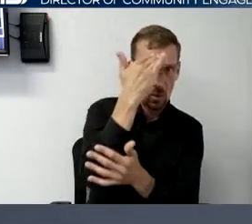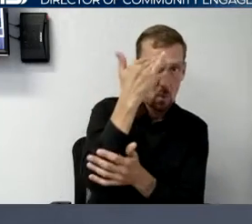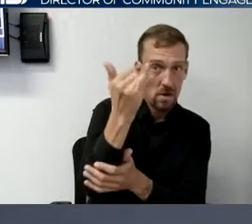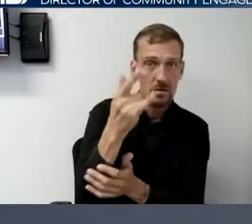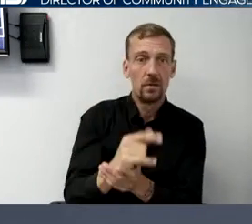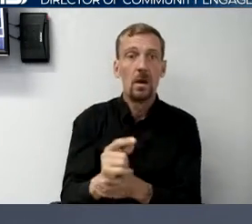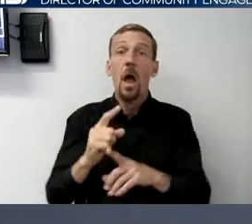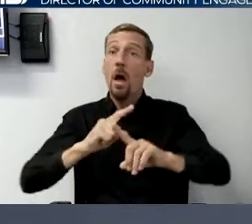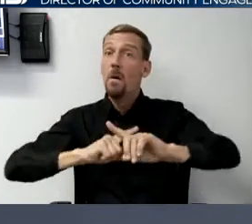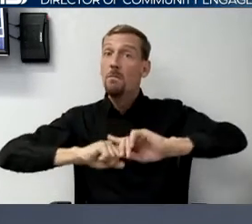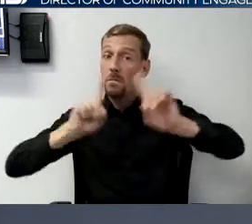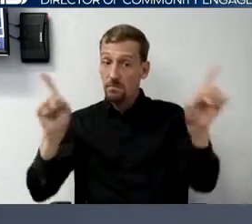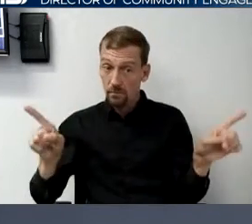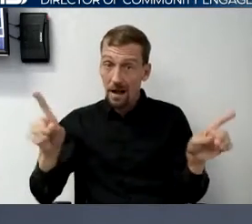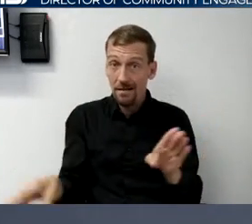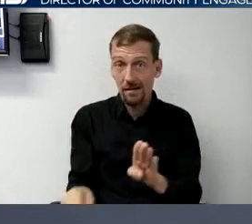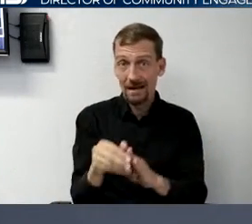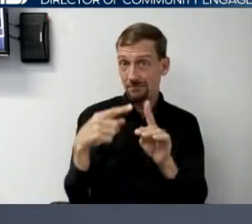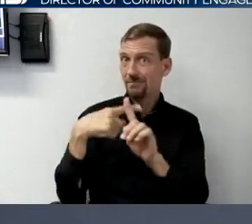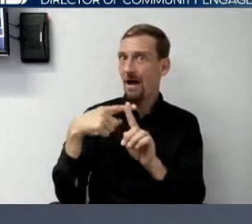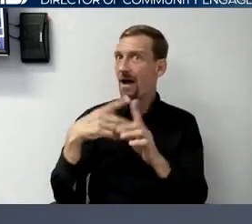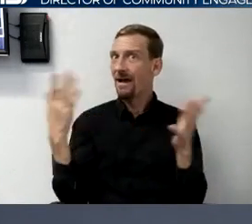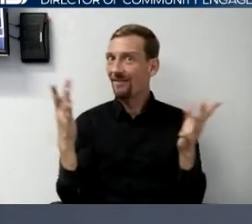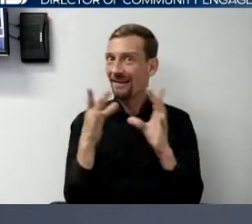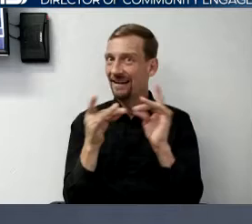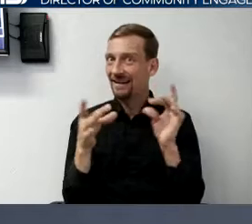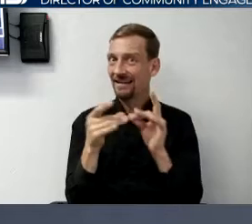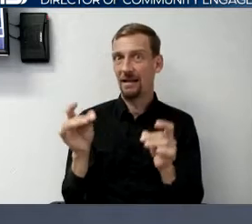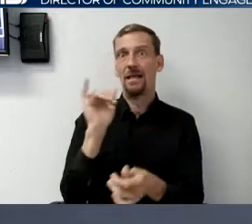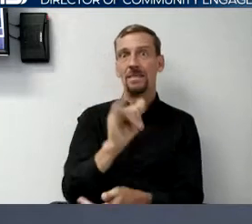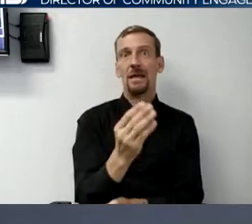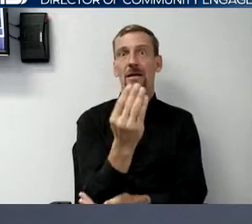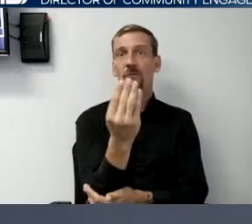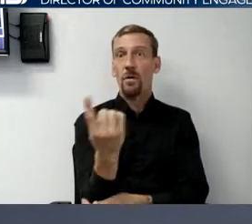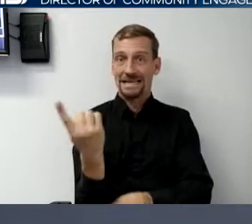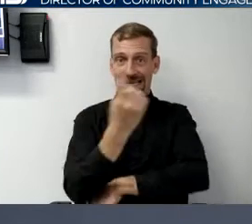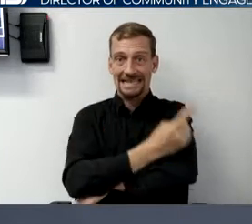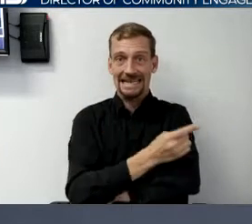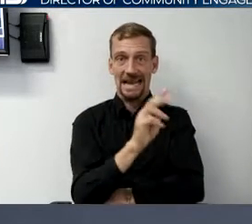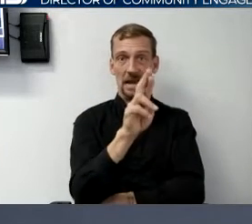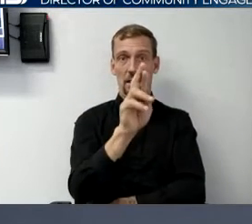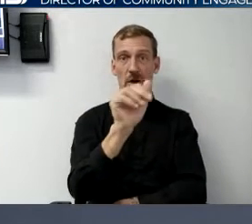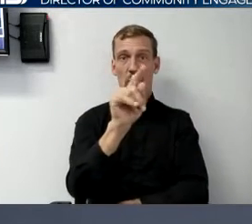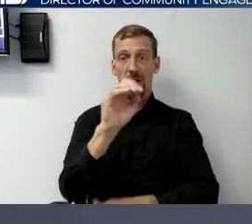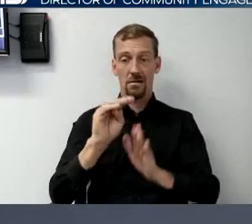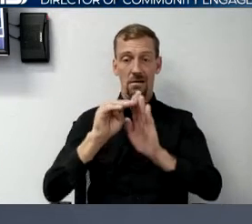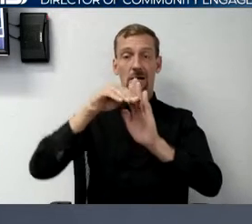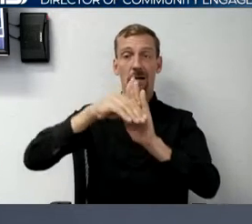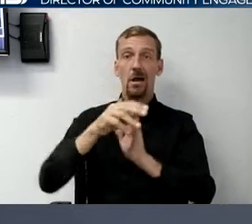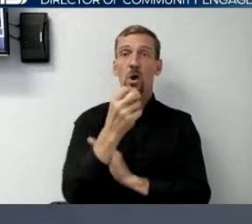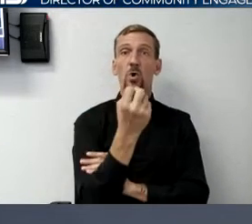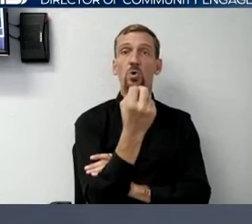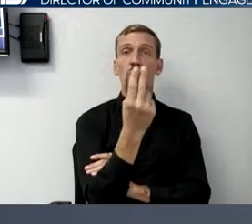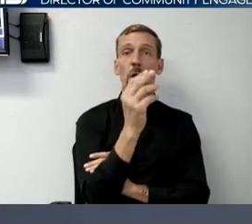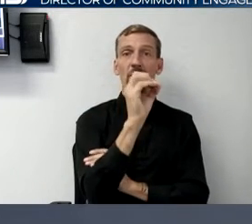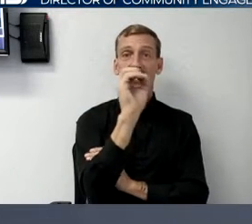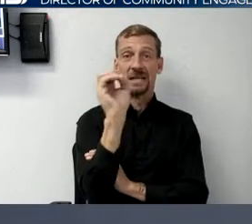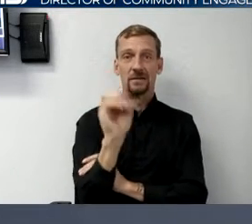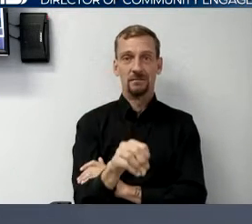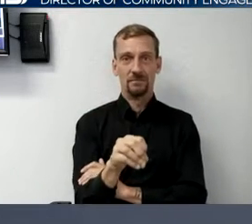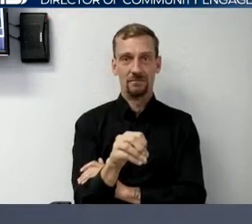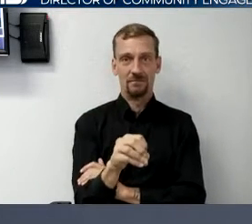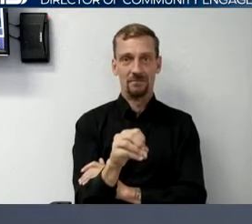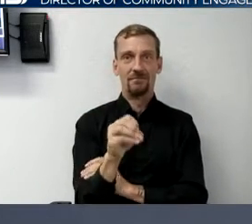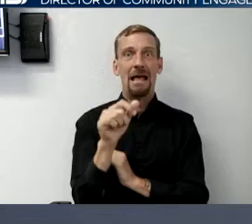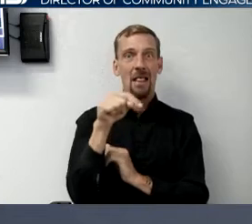But positively speaking, our 14-day positivity rate is coming down. It's down to 12% as